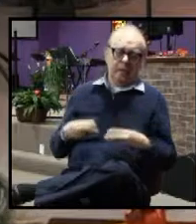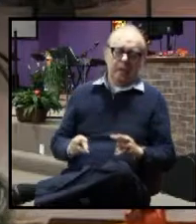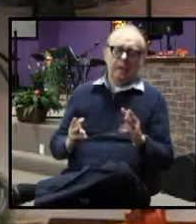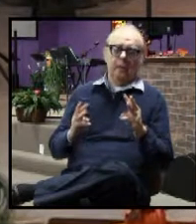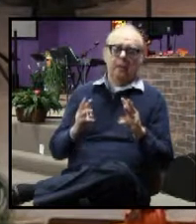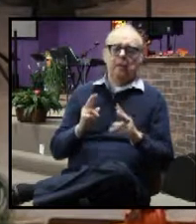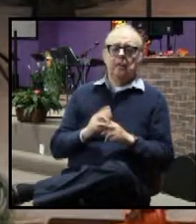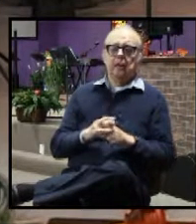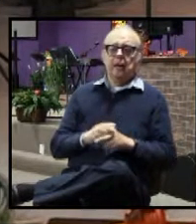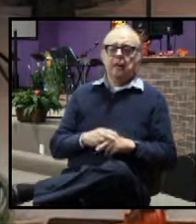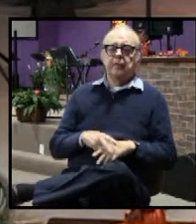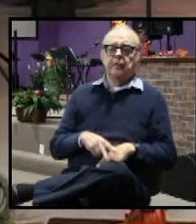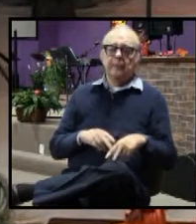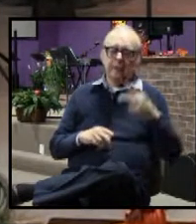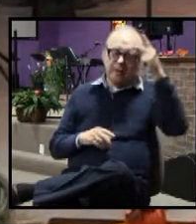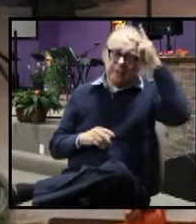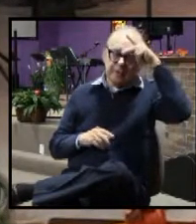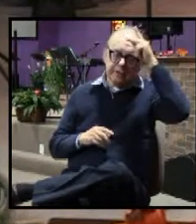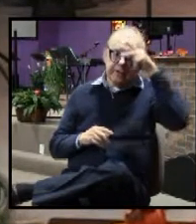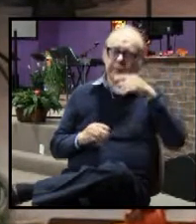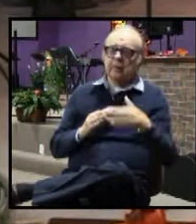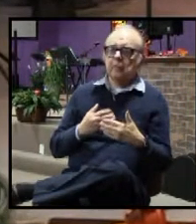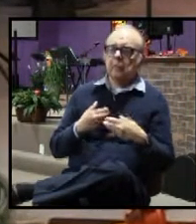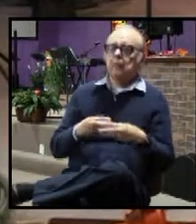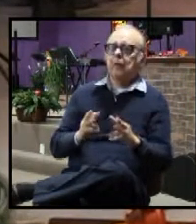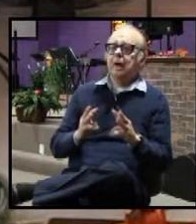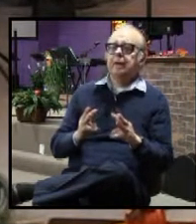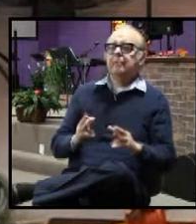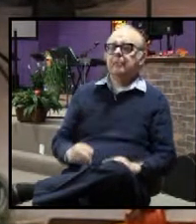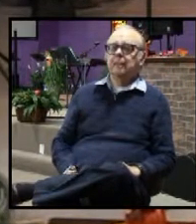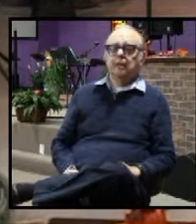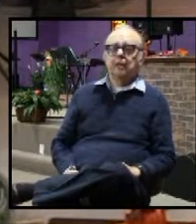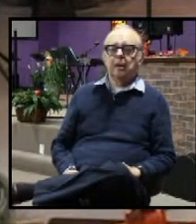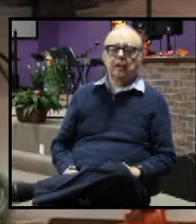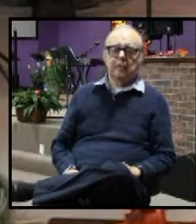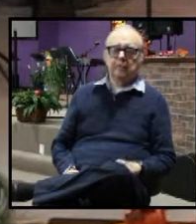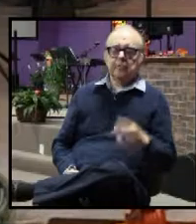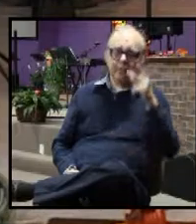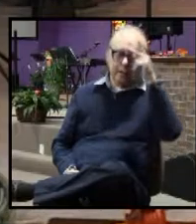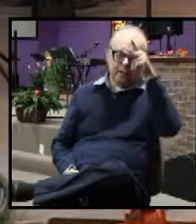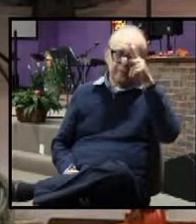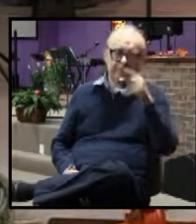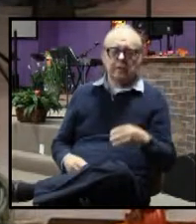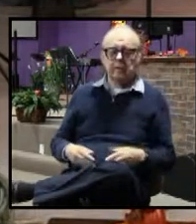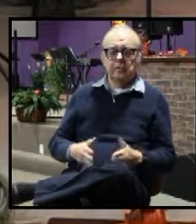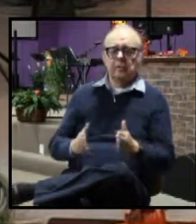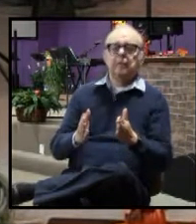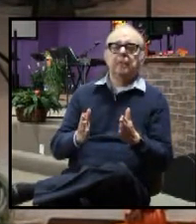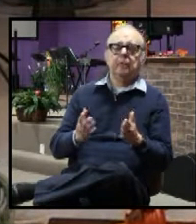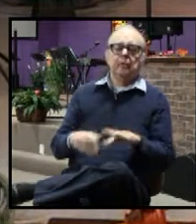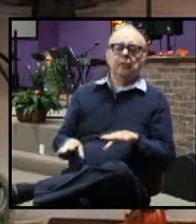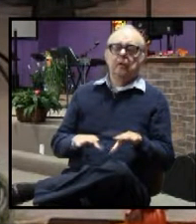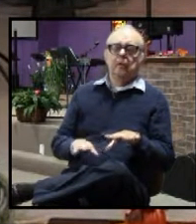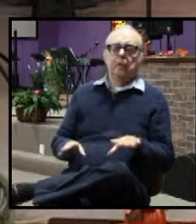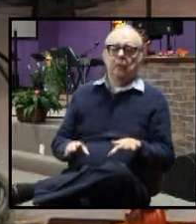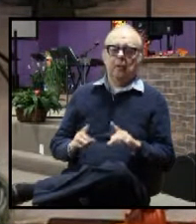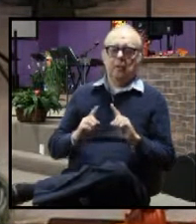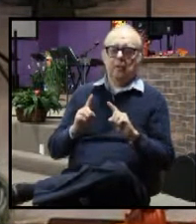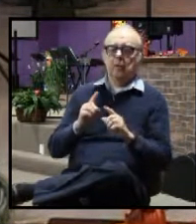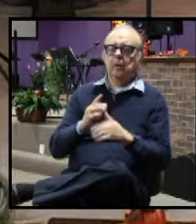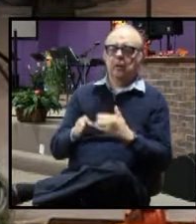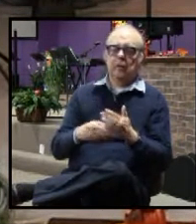way. This is called the philosophical approach, okay? And in the philosophical approach, what you do